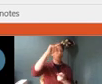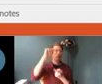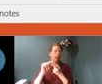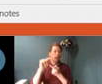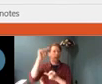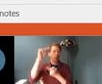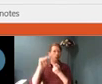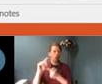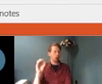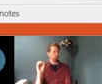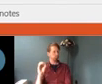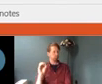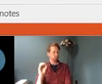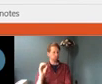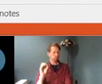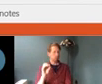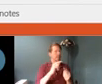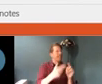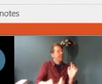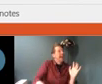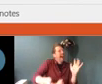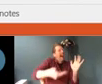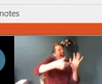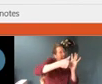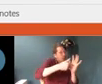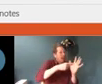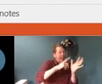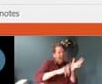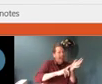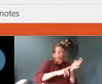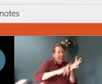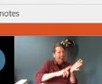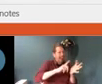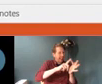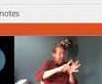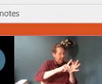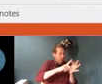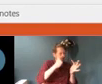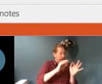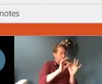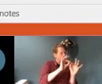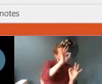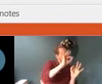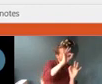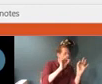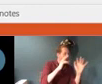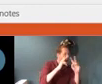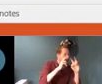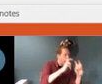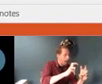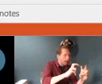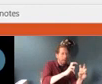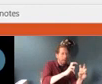or none at all. These are the extra alleles which we are able to define, measure, analyze if we are using